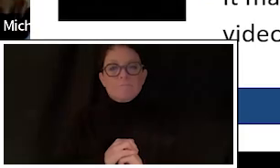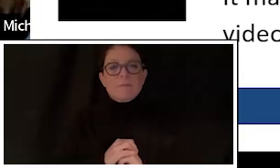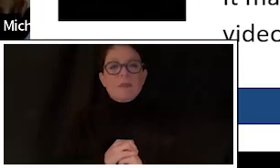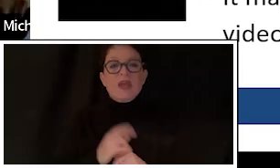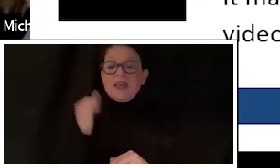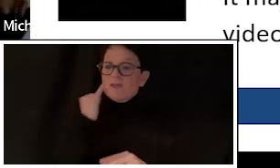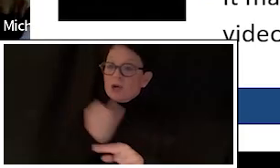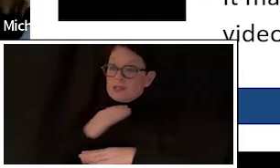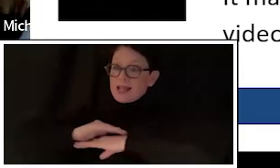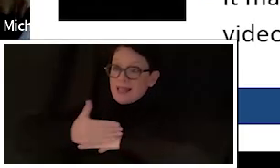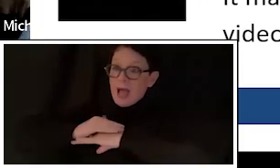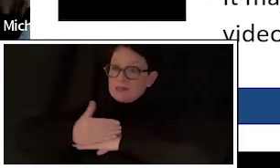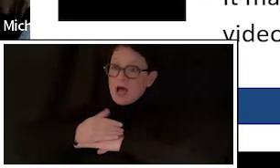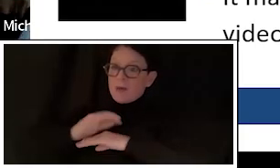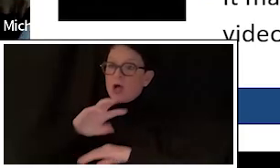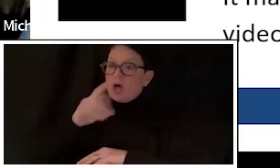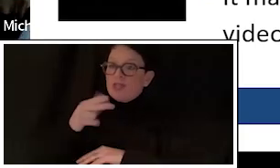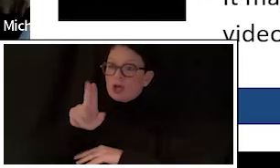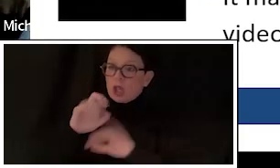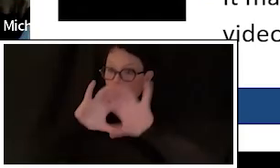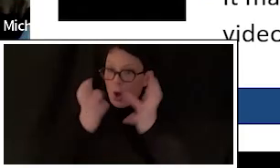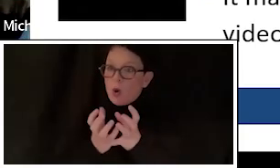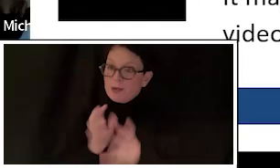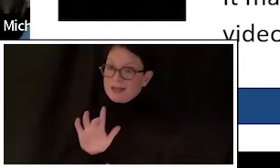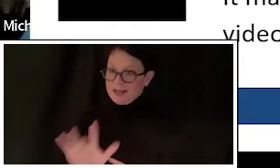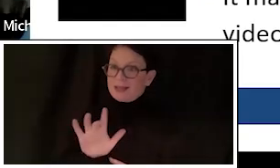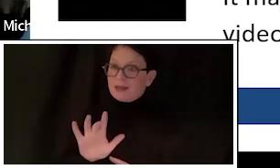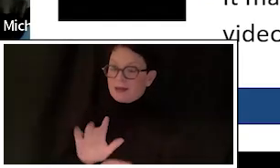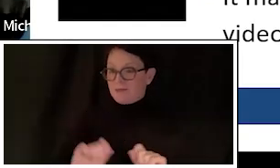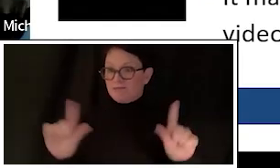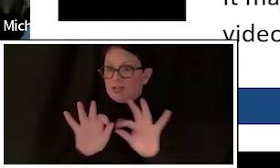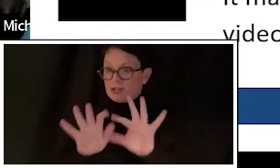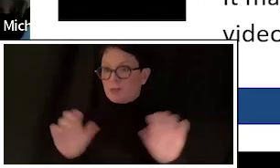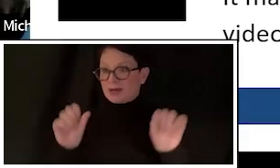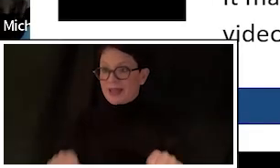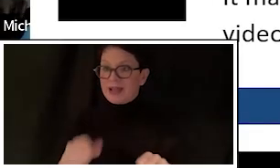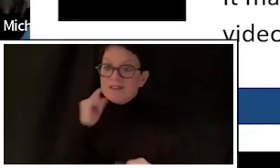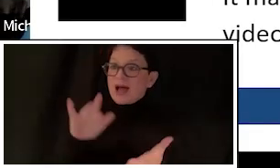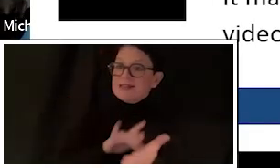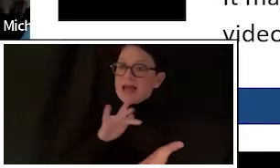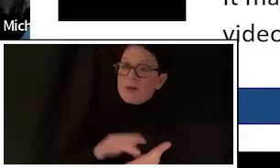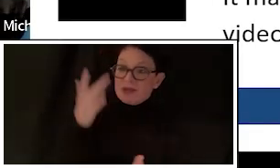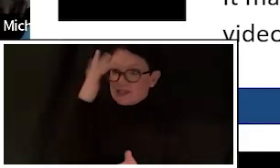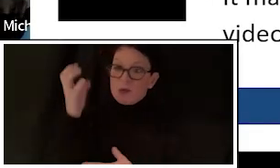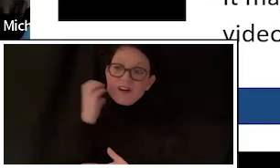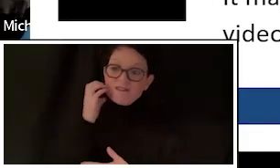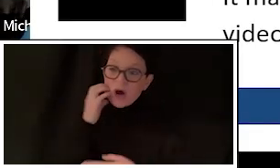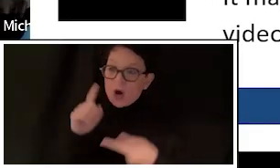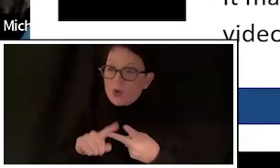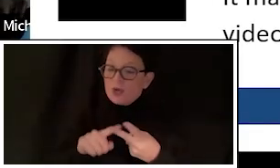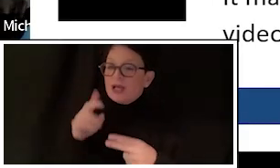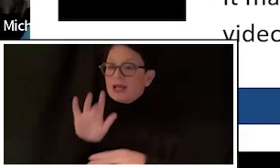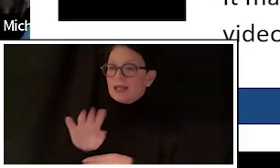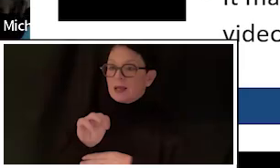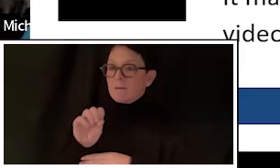If you're using a laptop, the globe icon is where that can be found. Otherwise, tablet and smartphone users can click